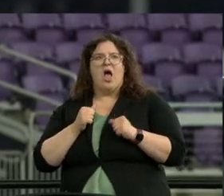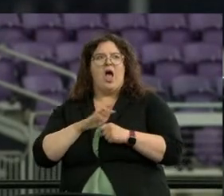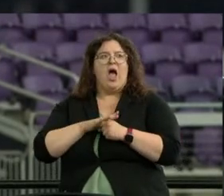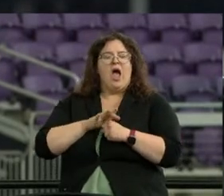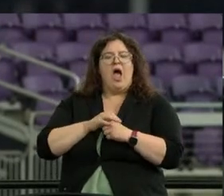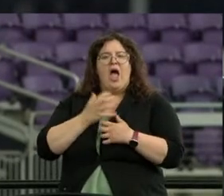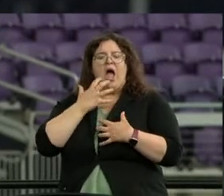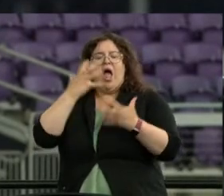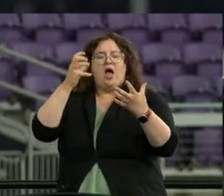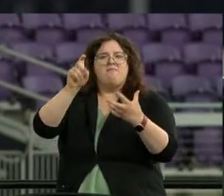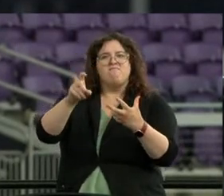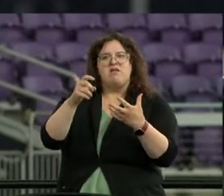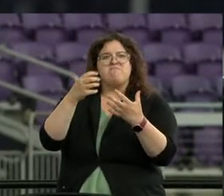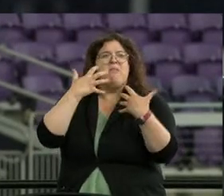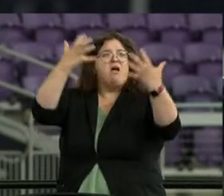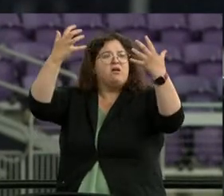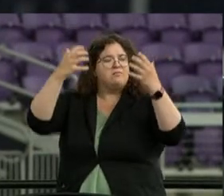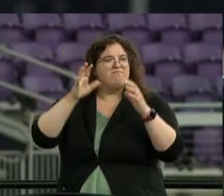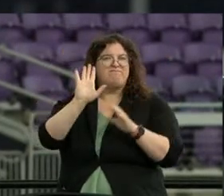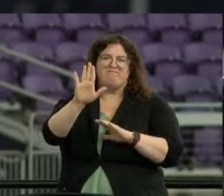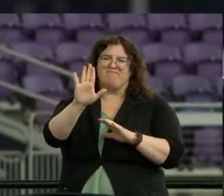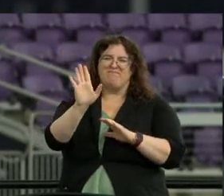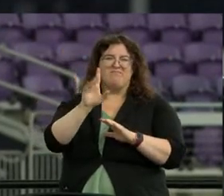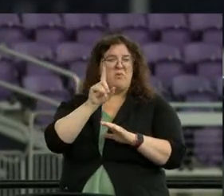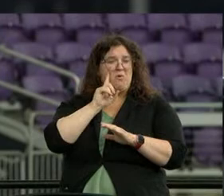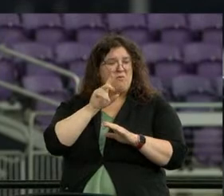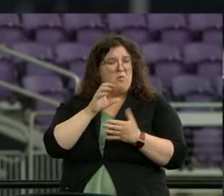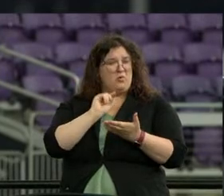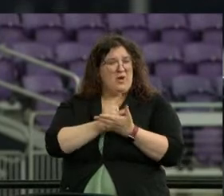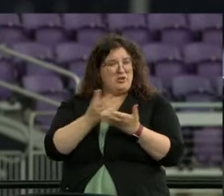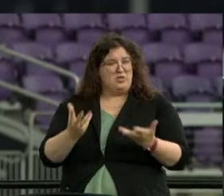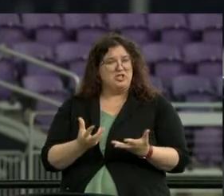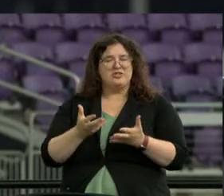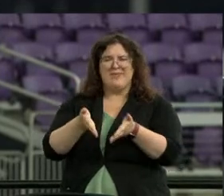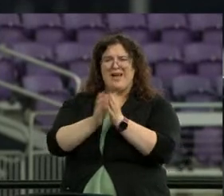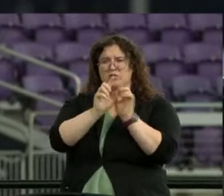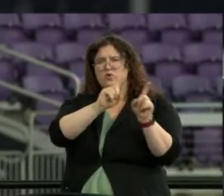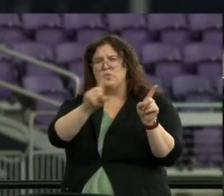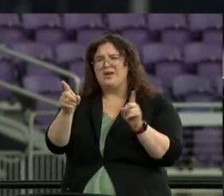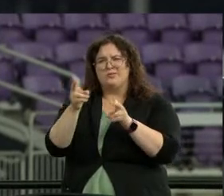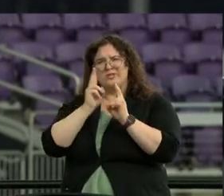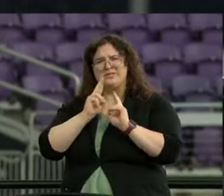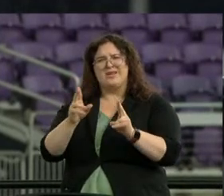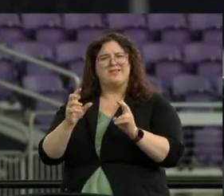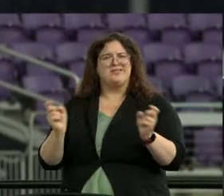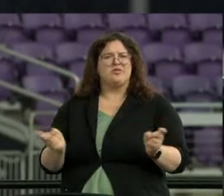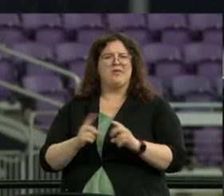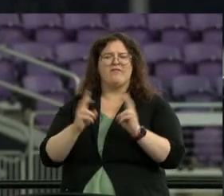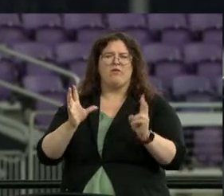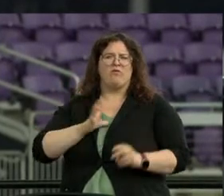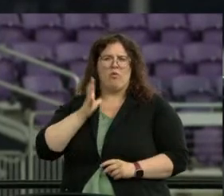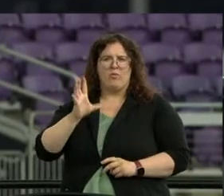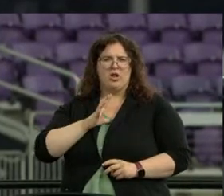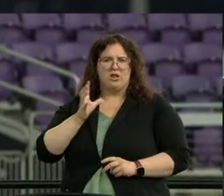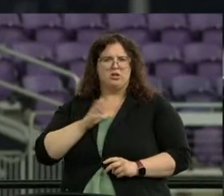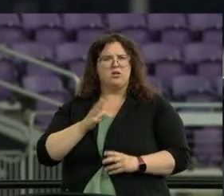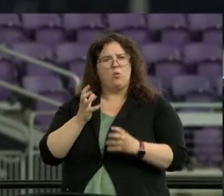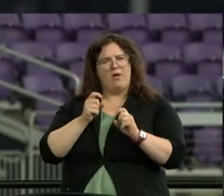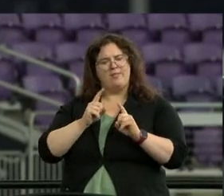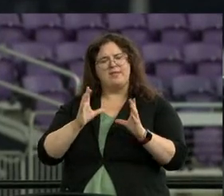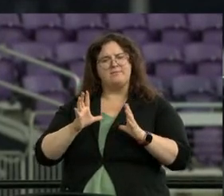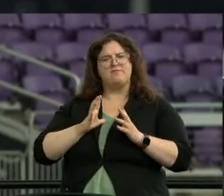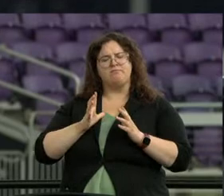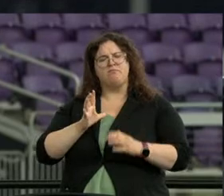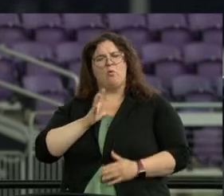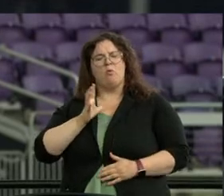enthusiasm. However, on behalf of the graduates and the Minnetonka High School, I ask you to respect the formal nature of the ceremony and help us make it as dignified and